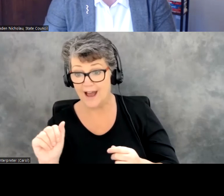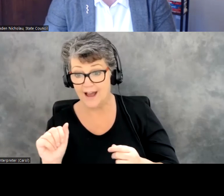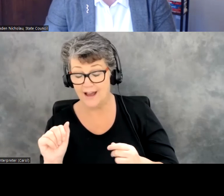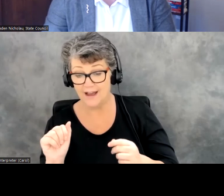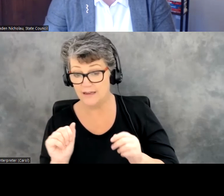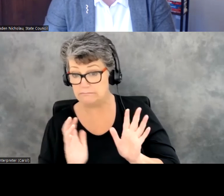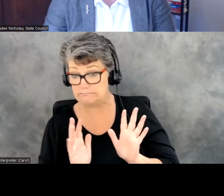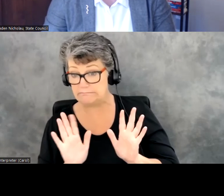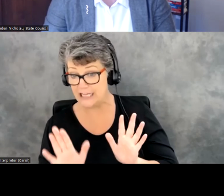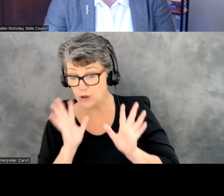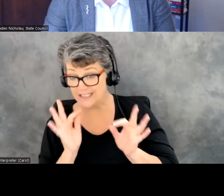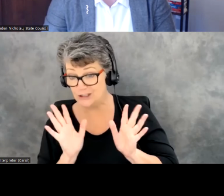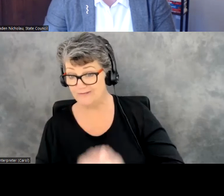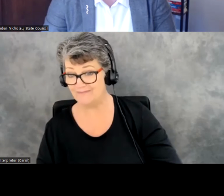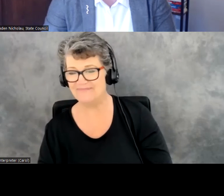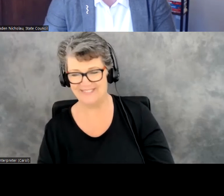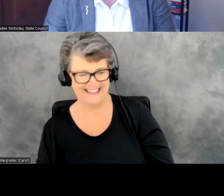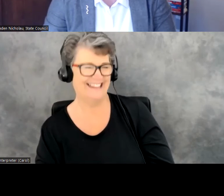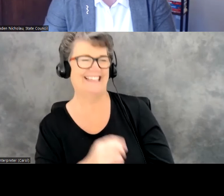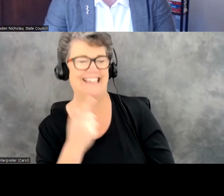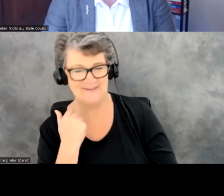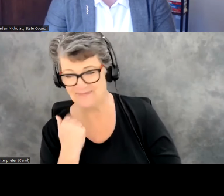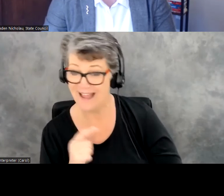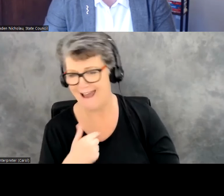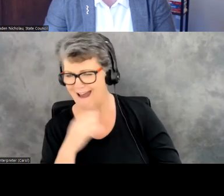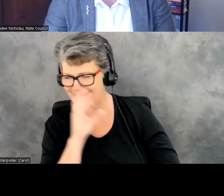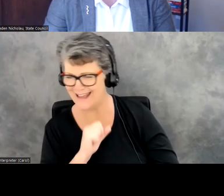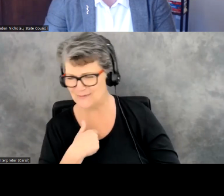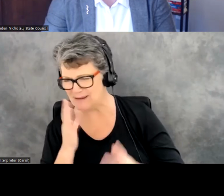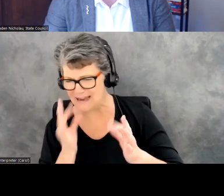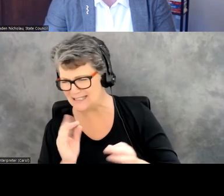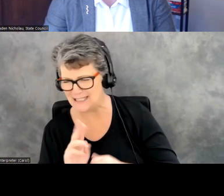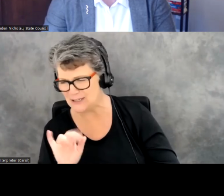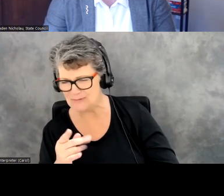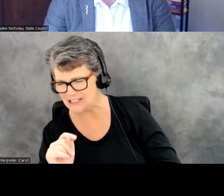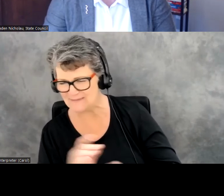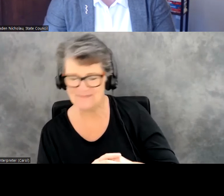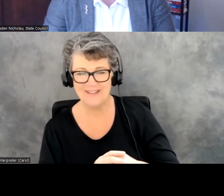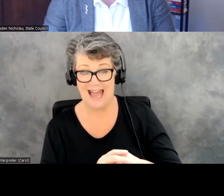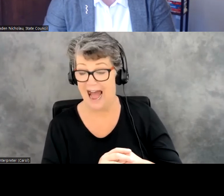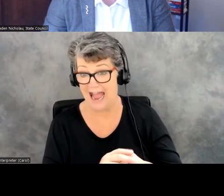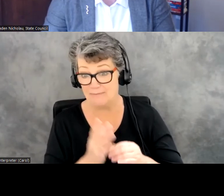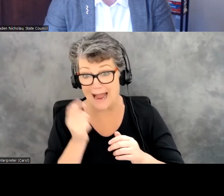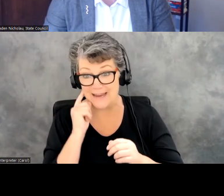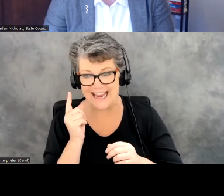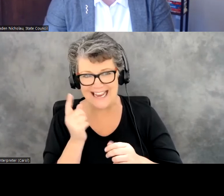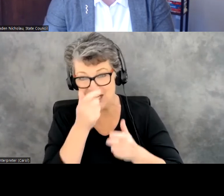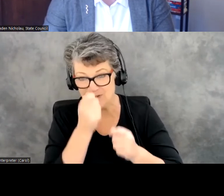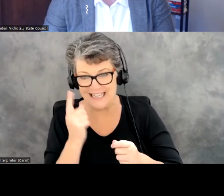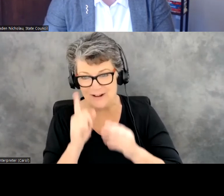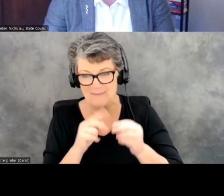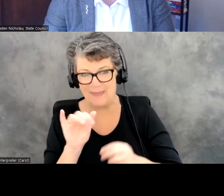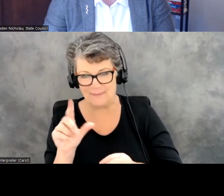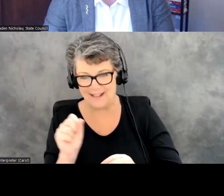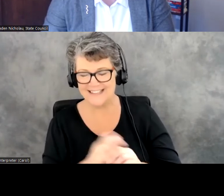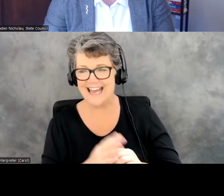be your call? I suppose it would, Bridget. I'm really interested in hearing about these bills, and I know that